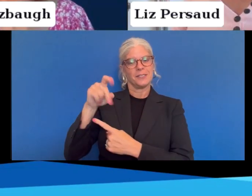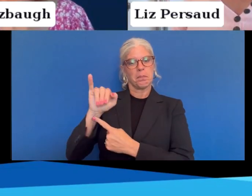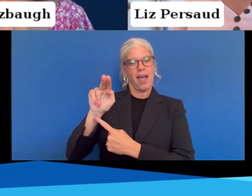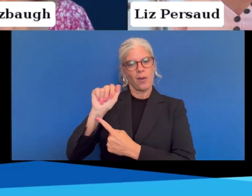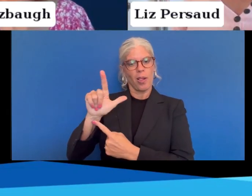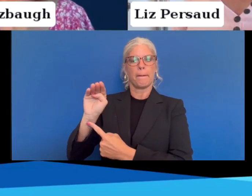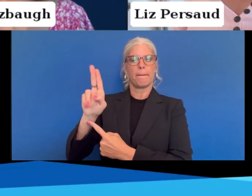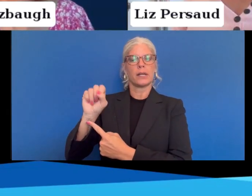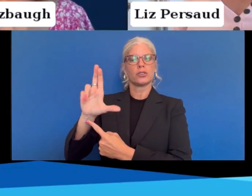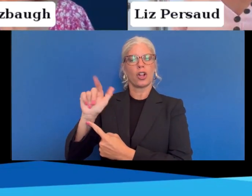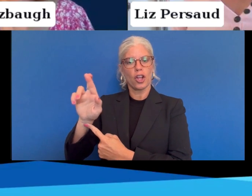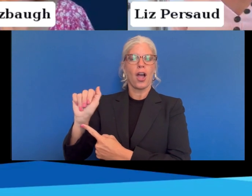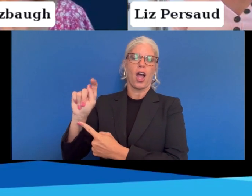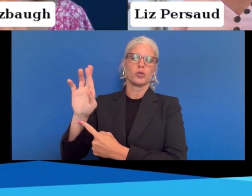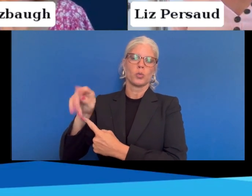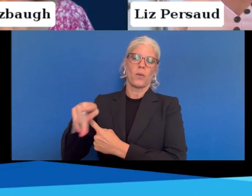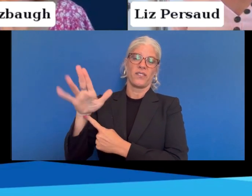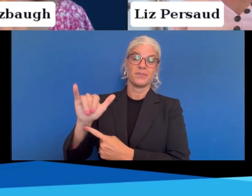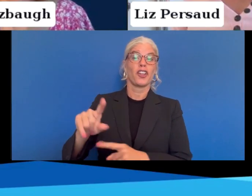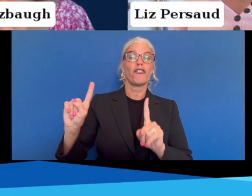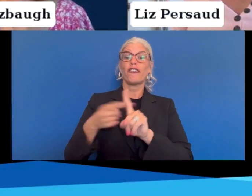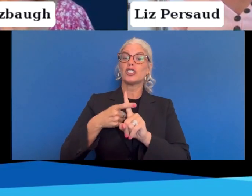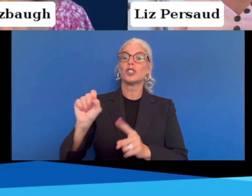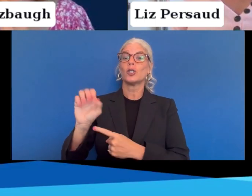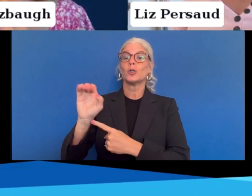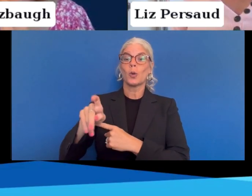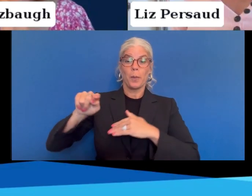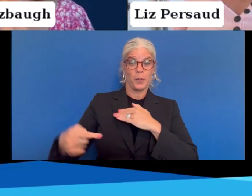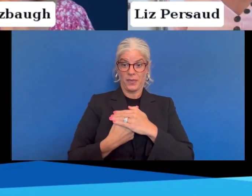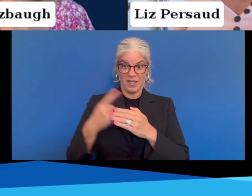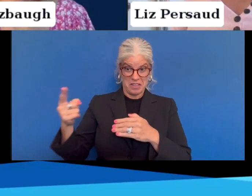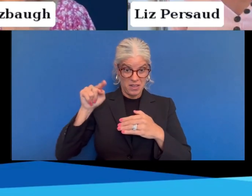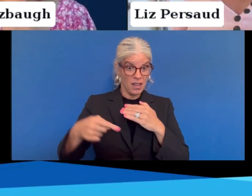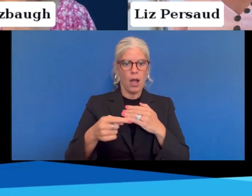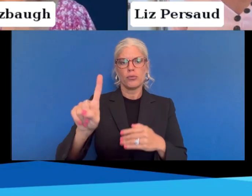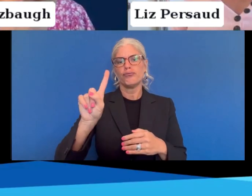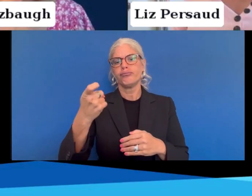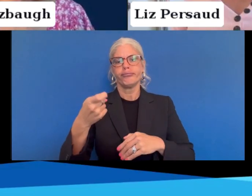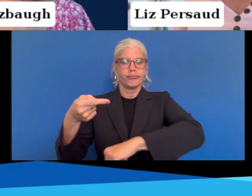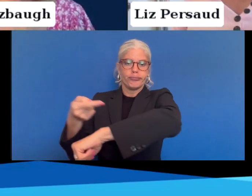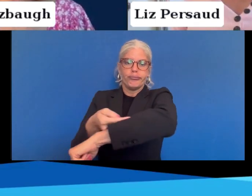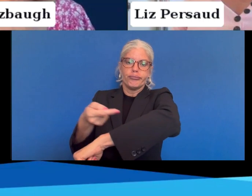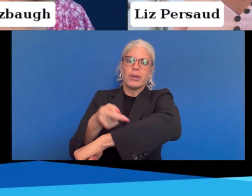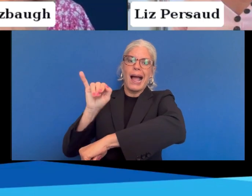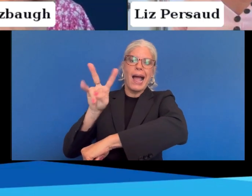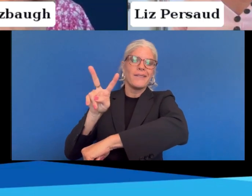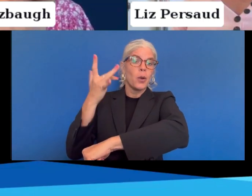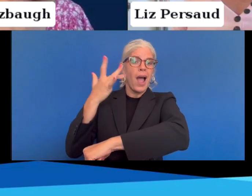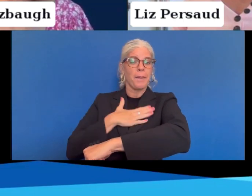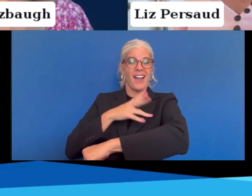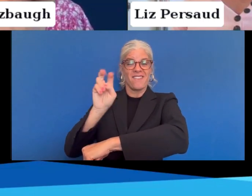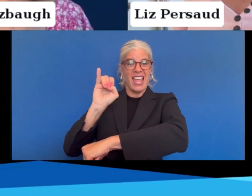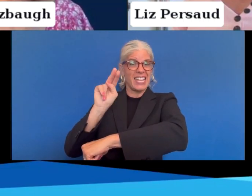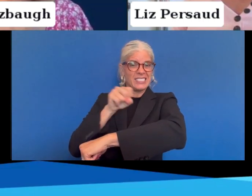very beginning due to having spinal muscular atrophy. The very first scope that I got, they were unable to get an